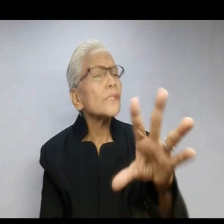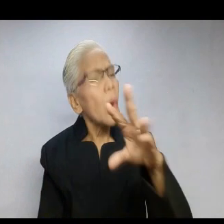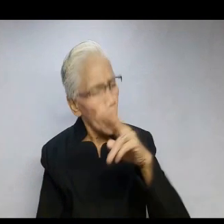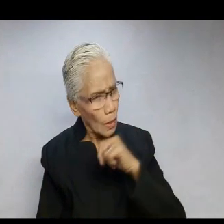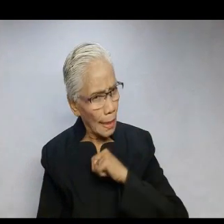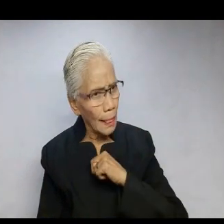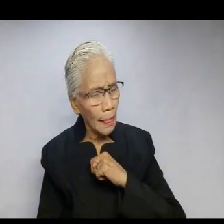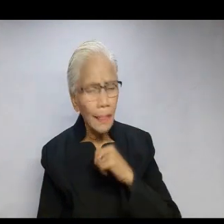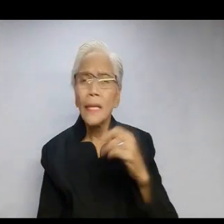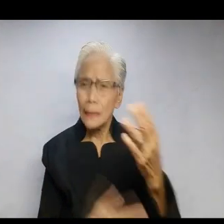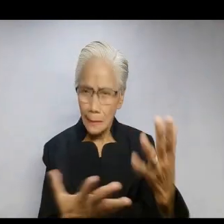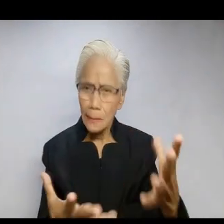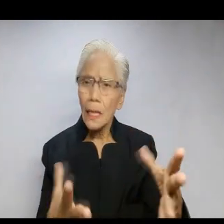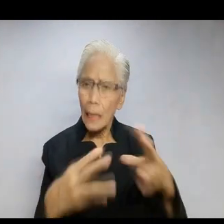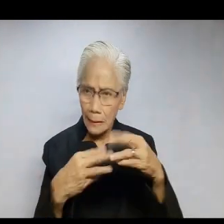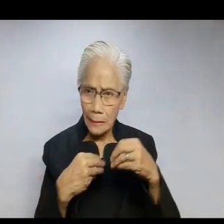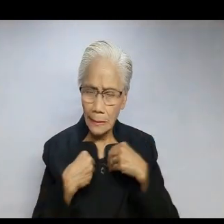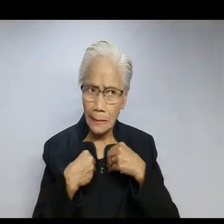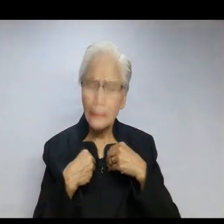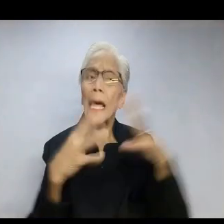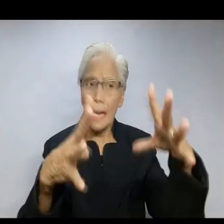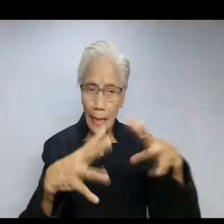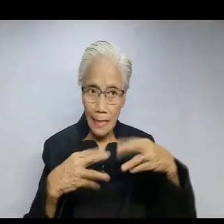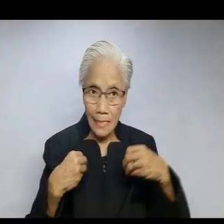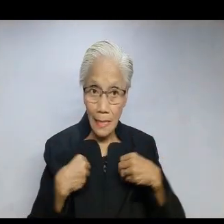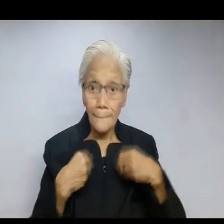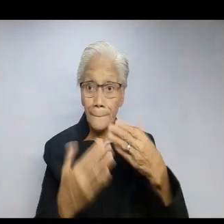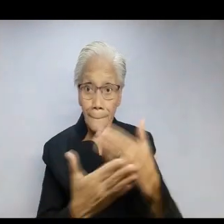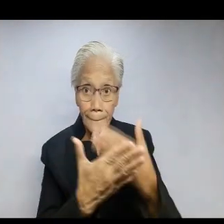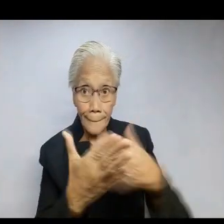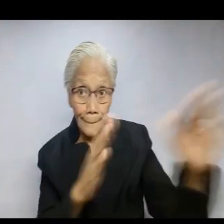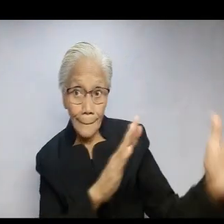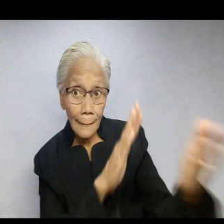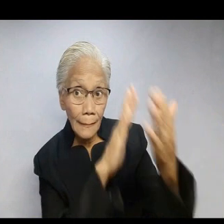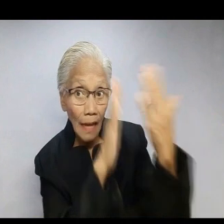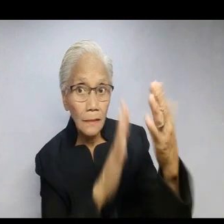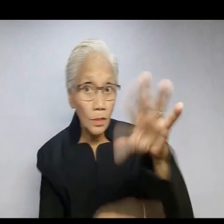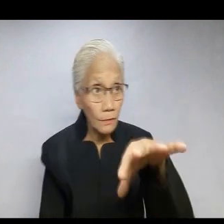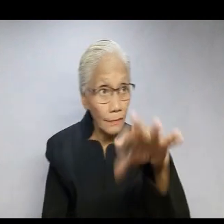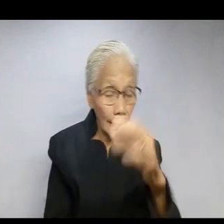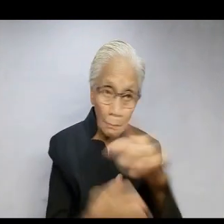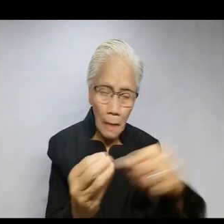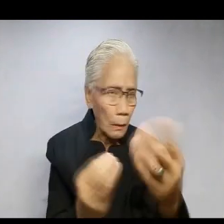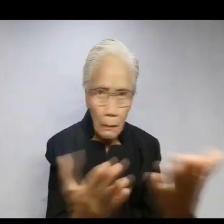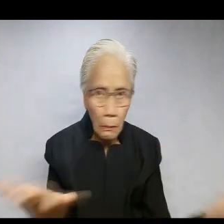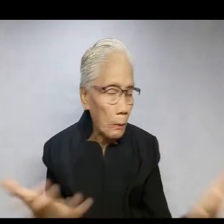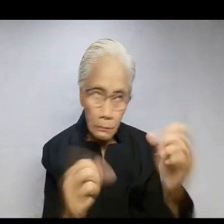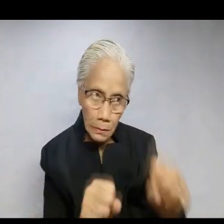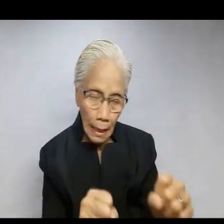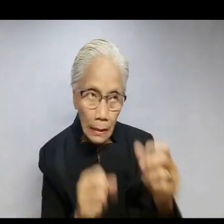not. Just own it, admit it, and accept it, especially before others find out about